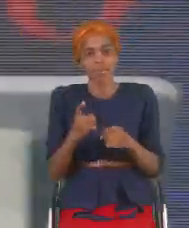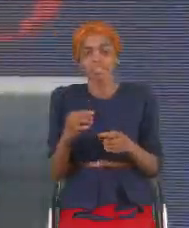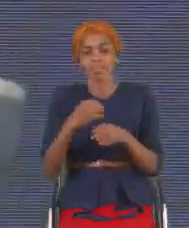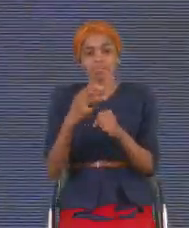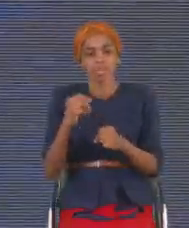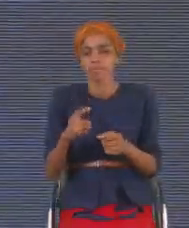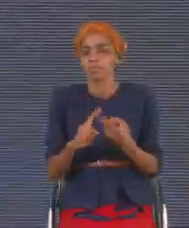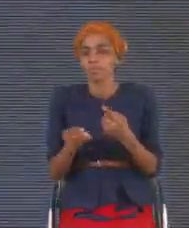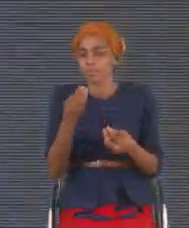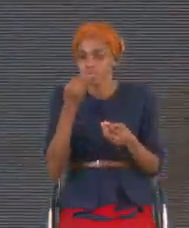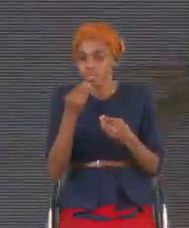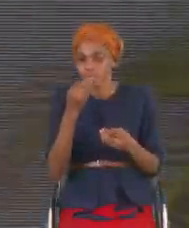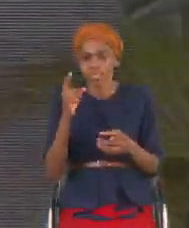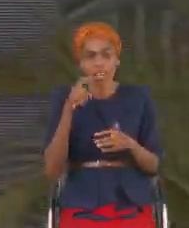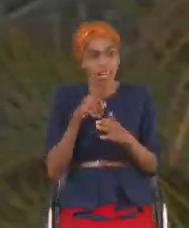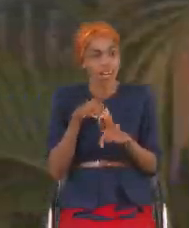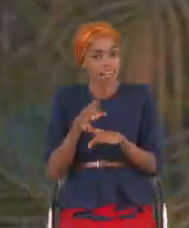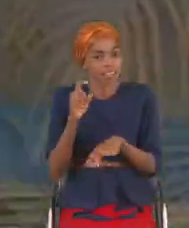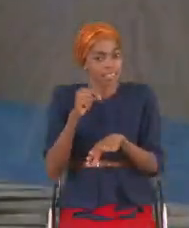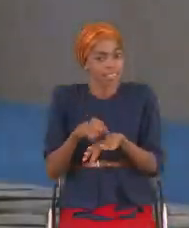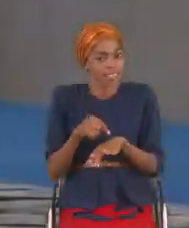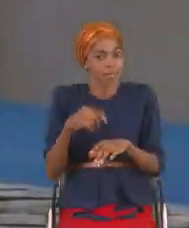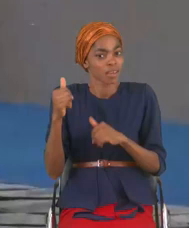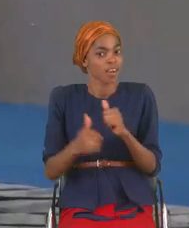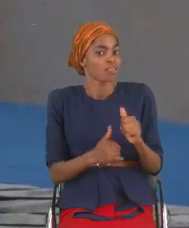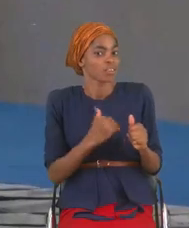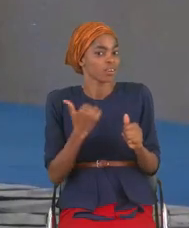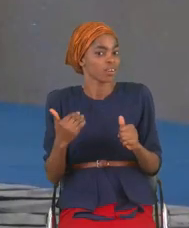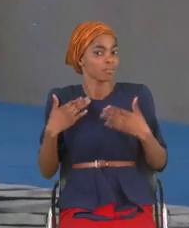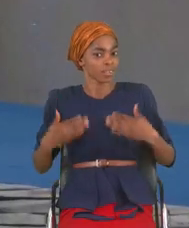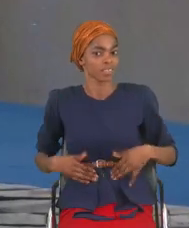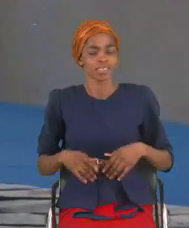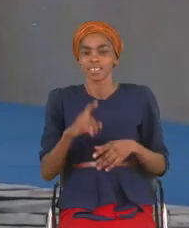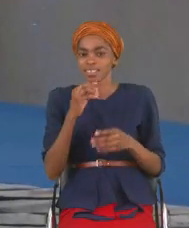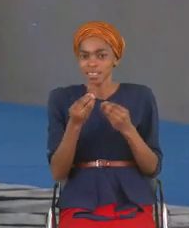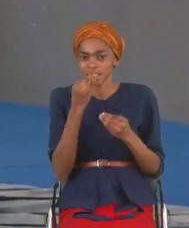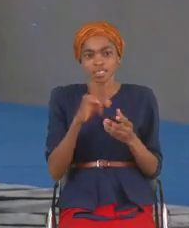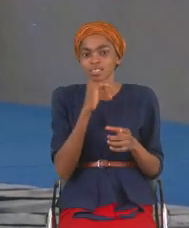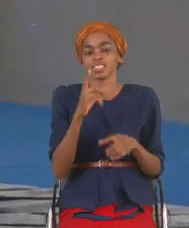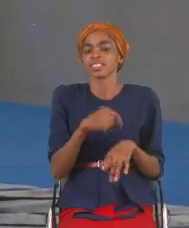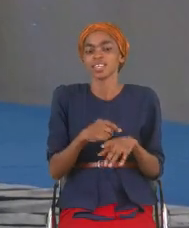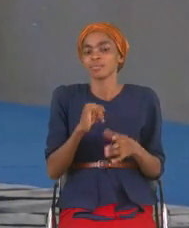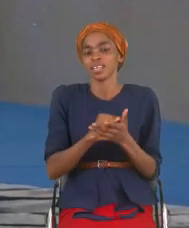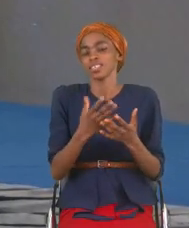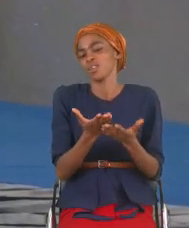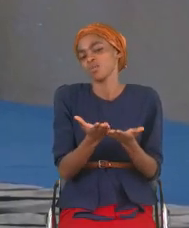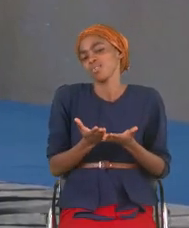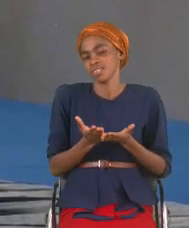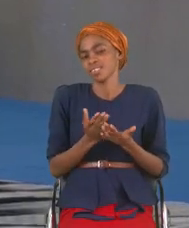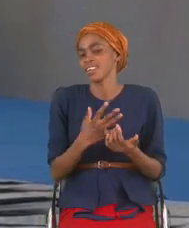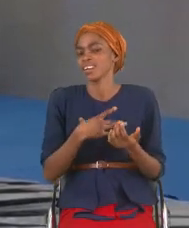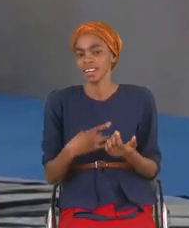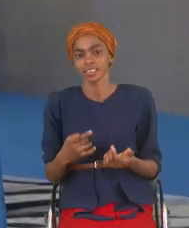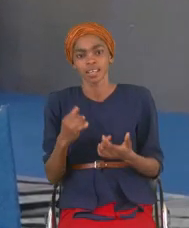eat at the times everybody else will eat not at the time he wants to eat and the